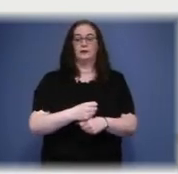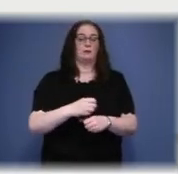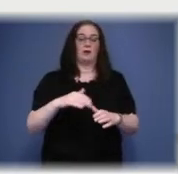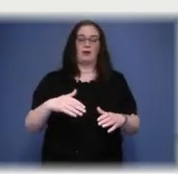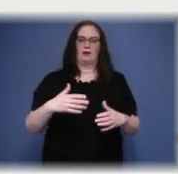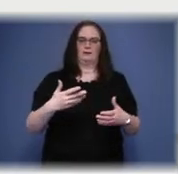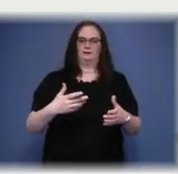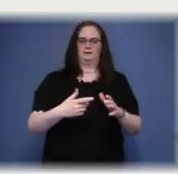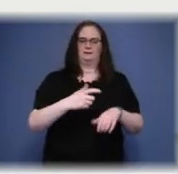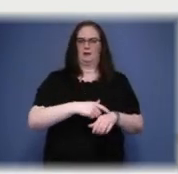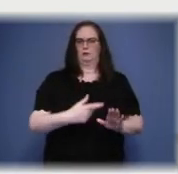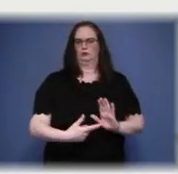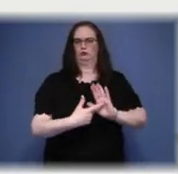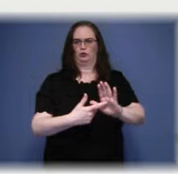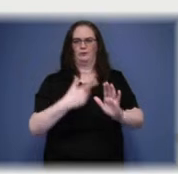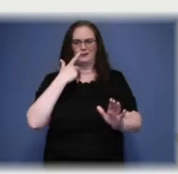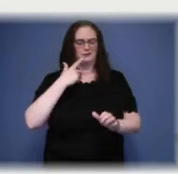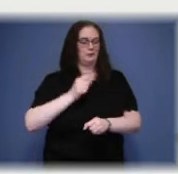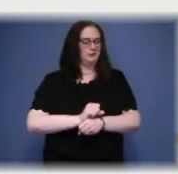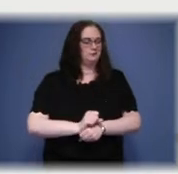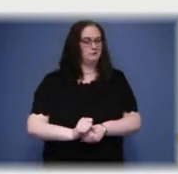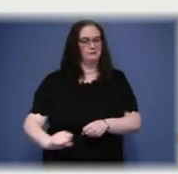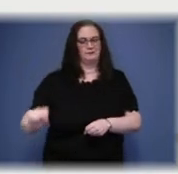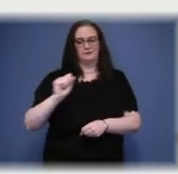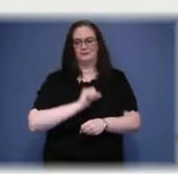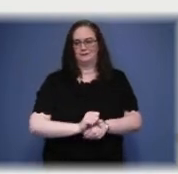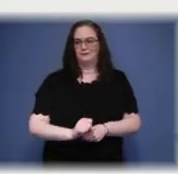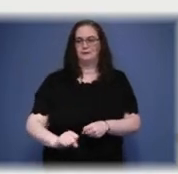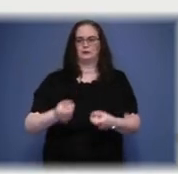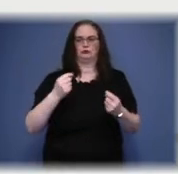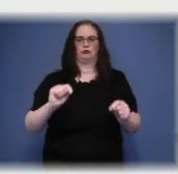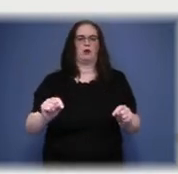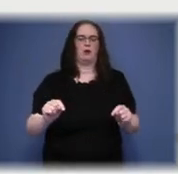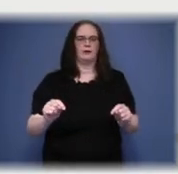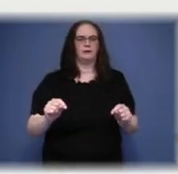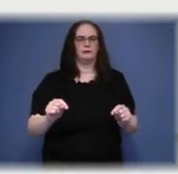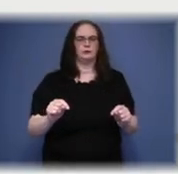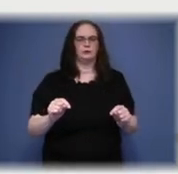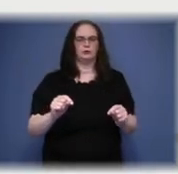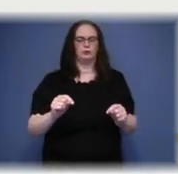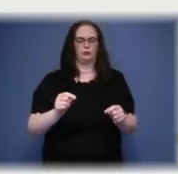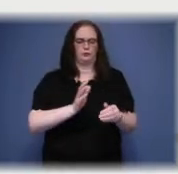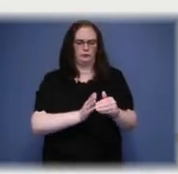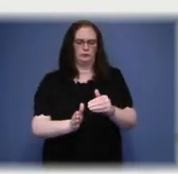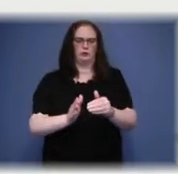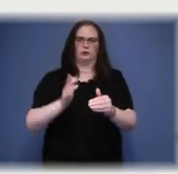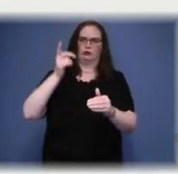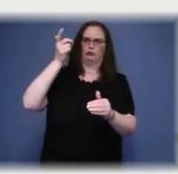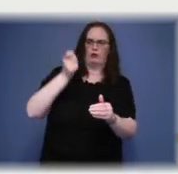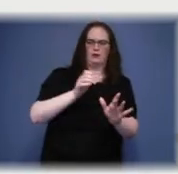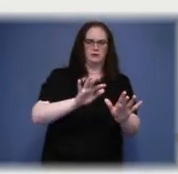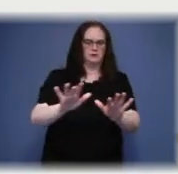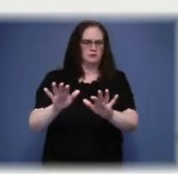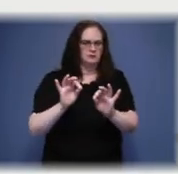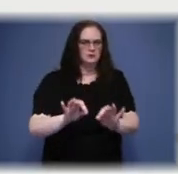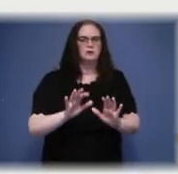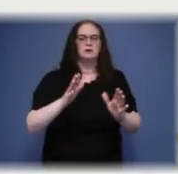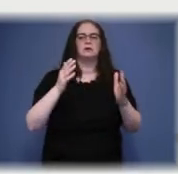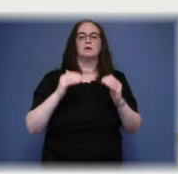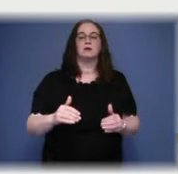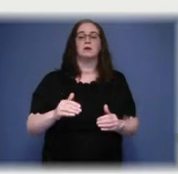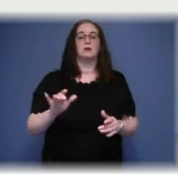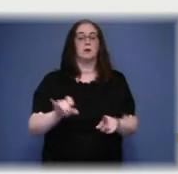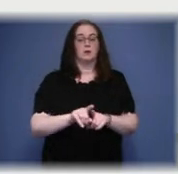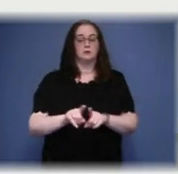bring this to your attention because we have been working so hard trying to wrap up some grants, and then also in